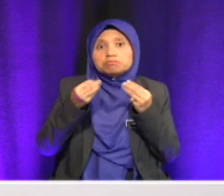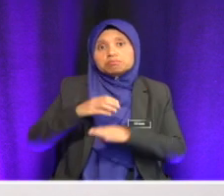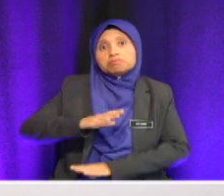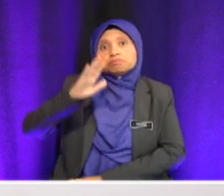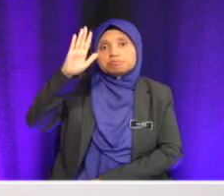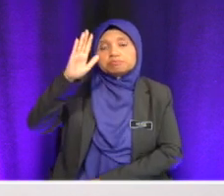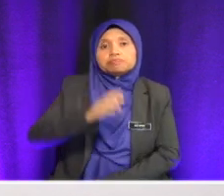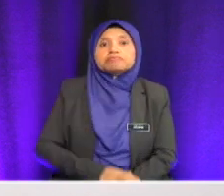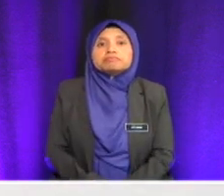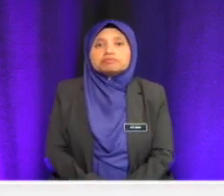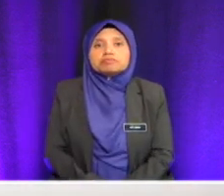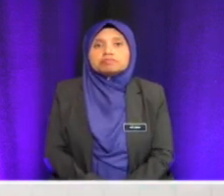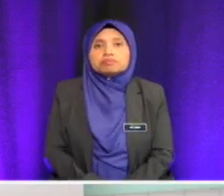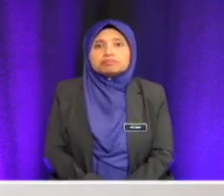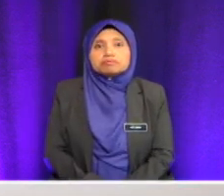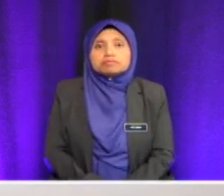Okay.